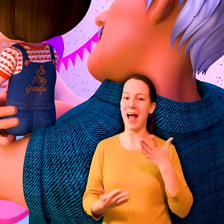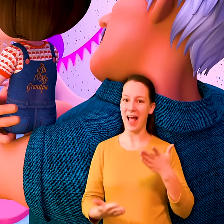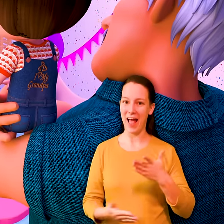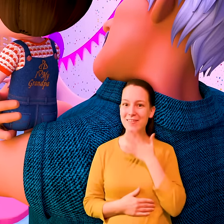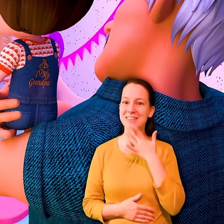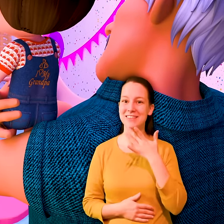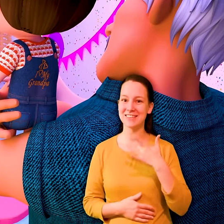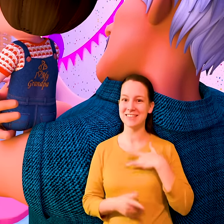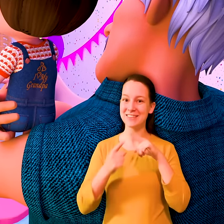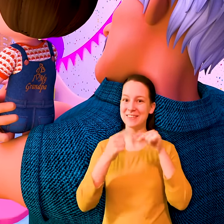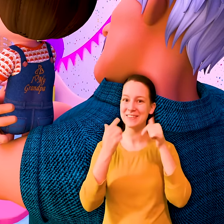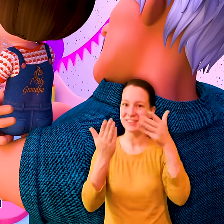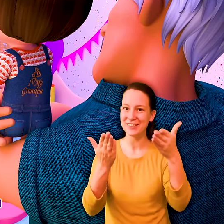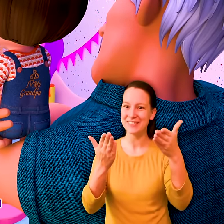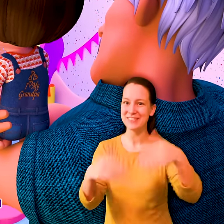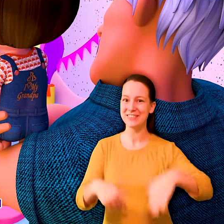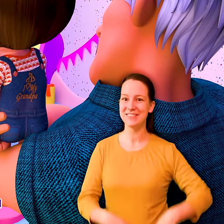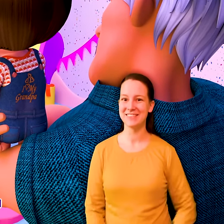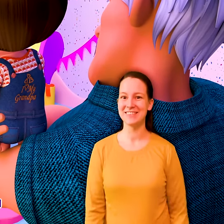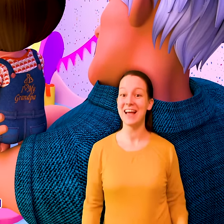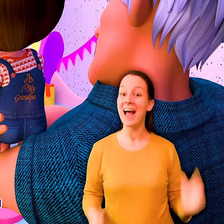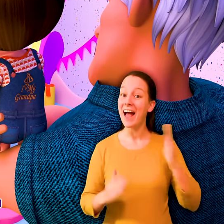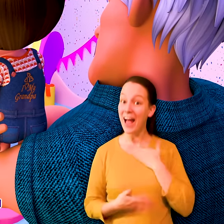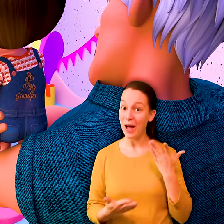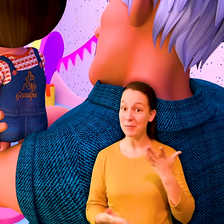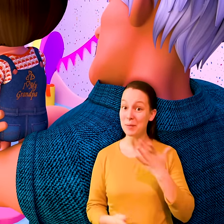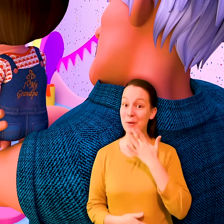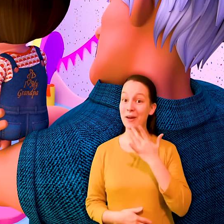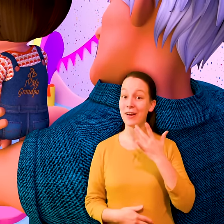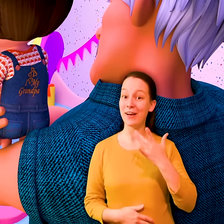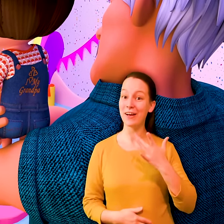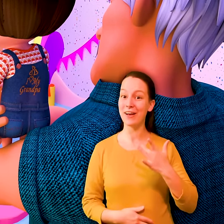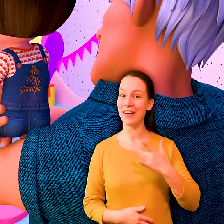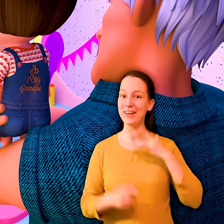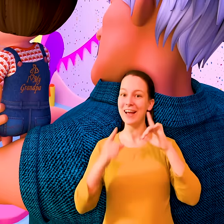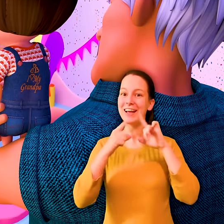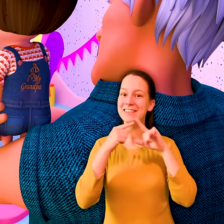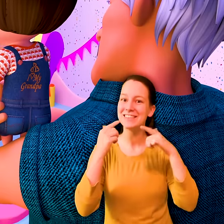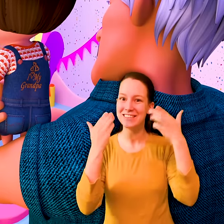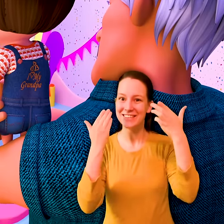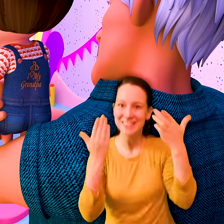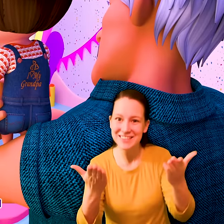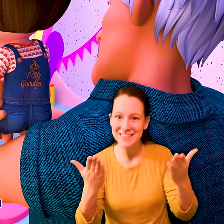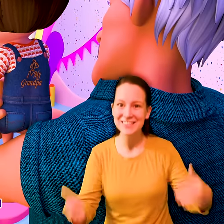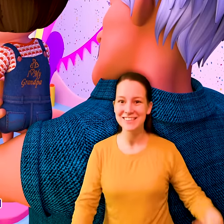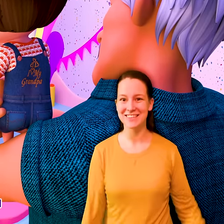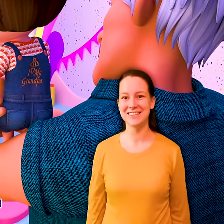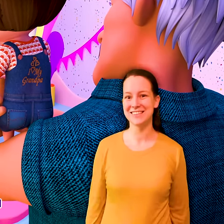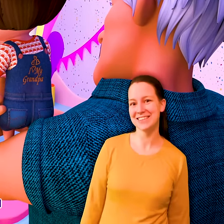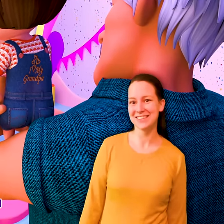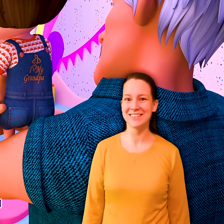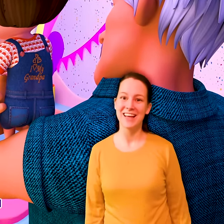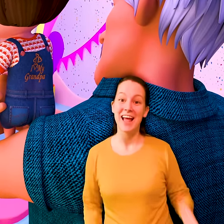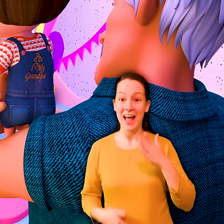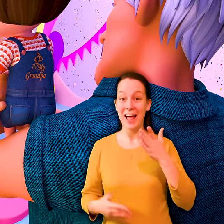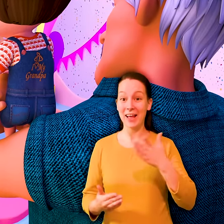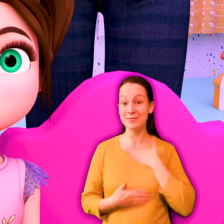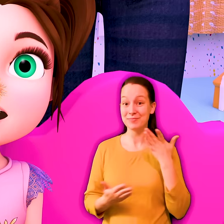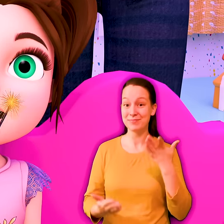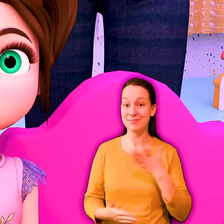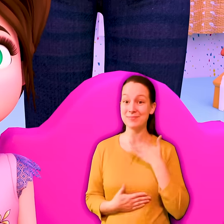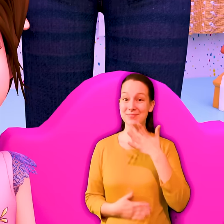happy birthday to you happy birthday to you